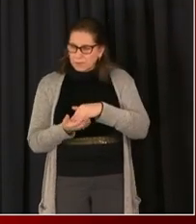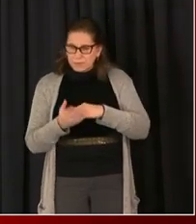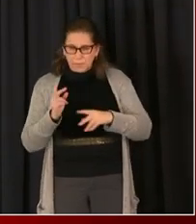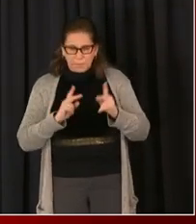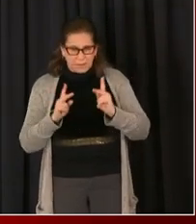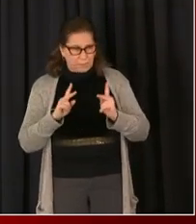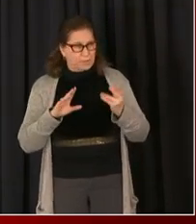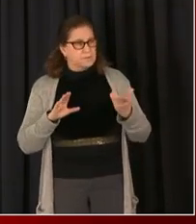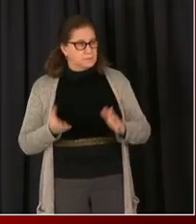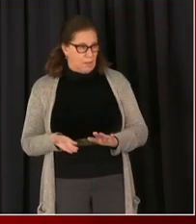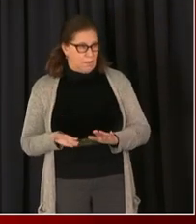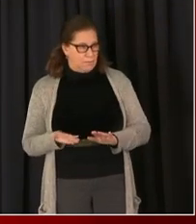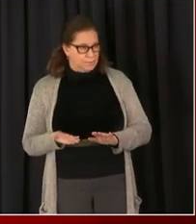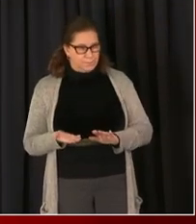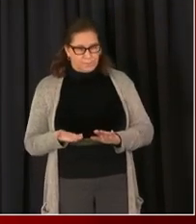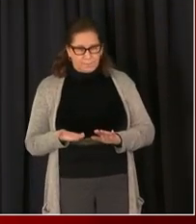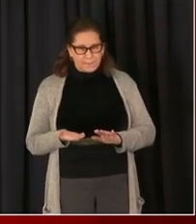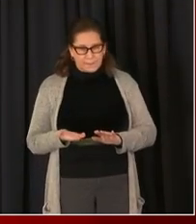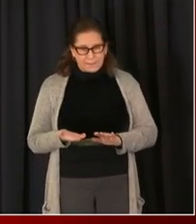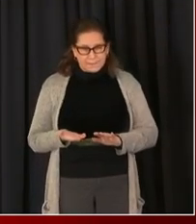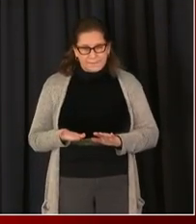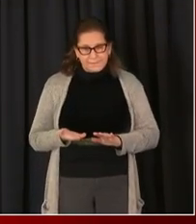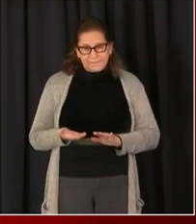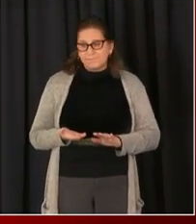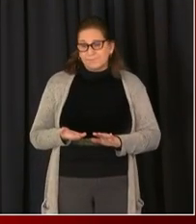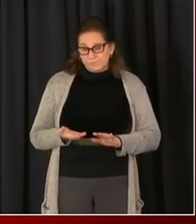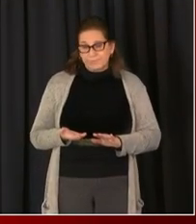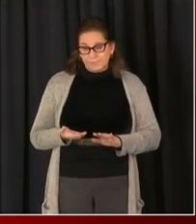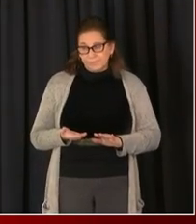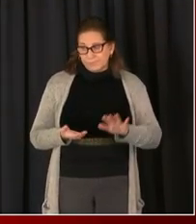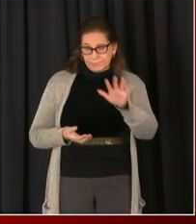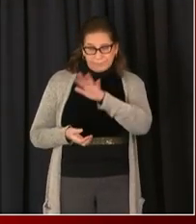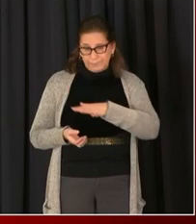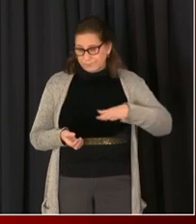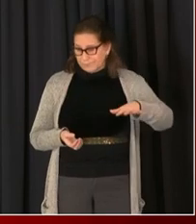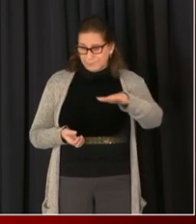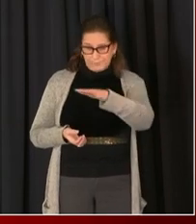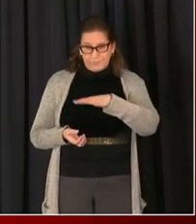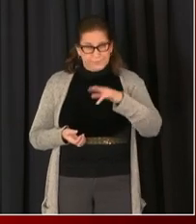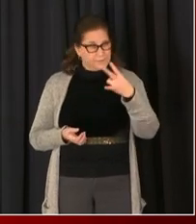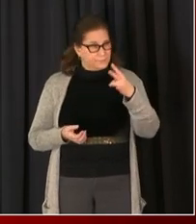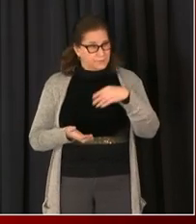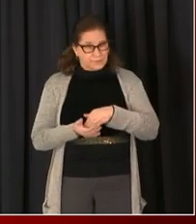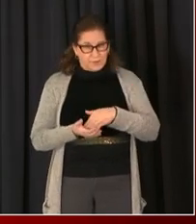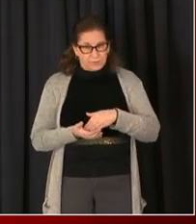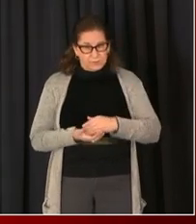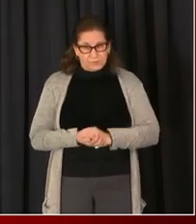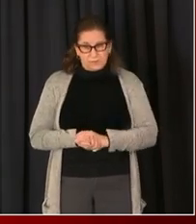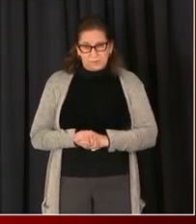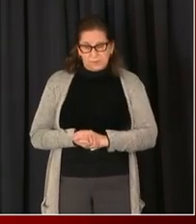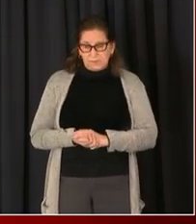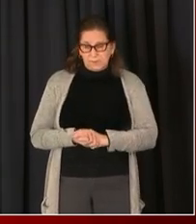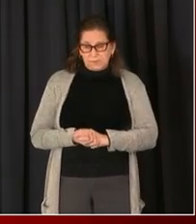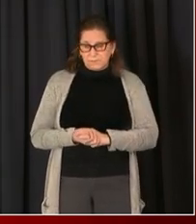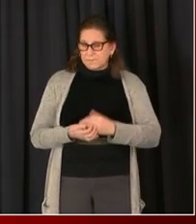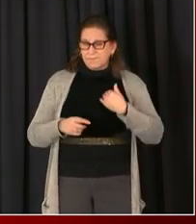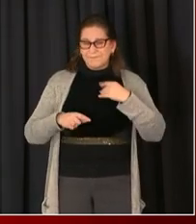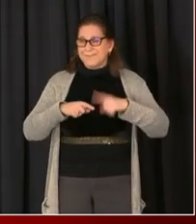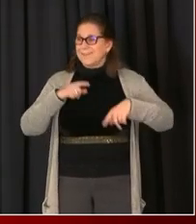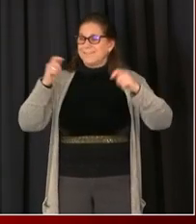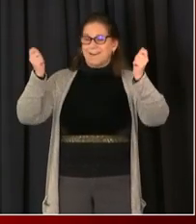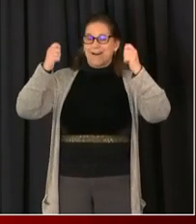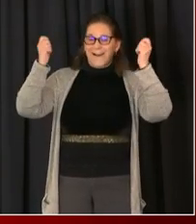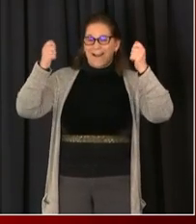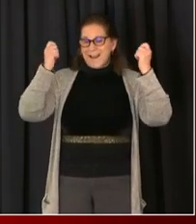long-term consequences are still unknown, it's very difficult to try to celebrate some modicum of success. But the fact that that number